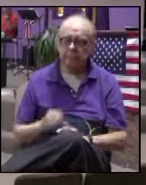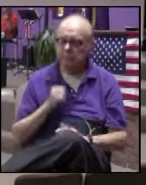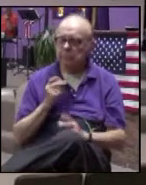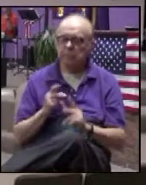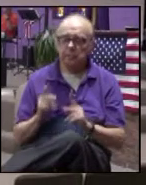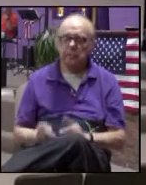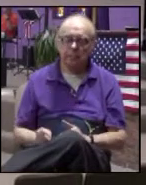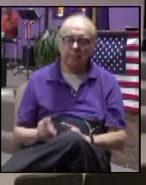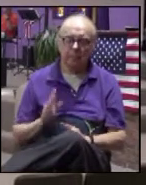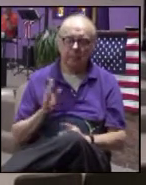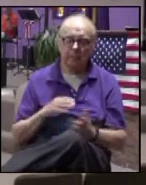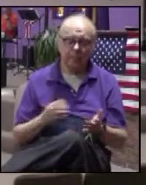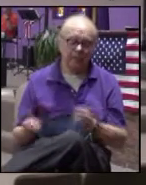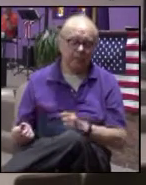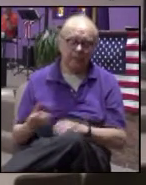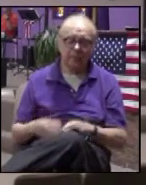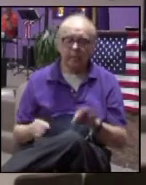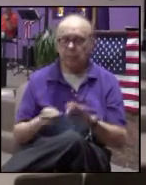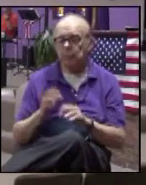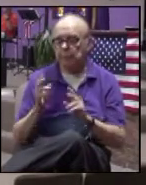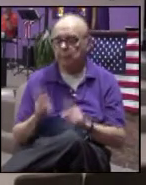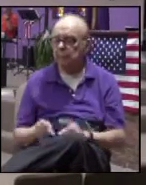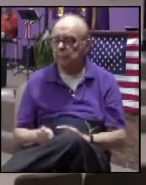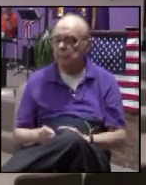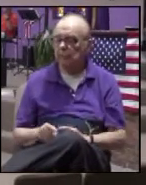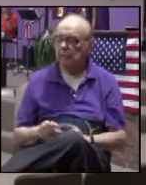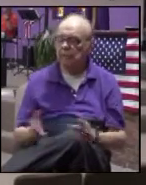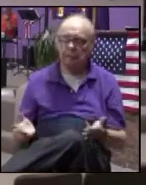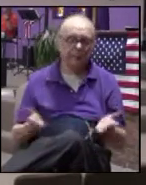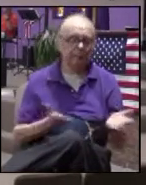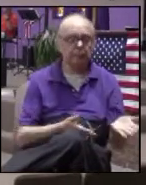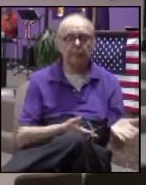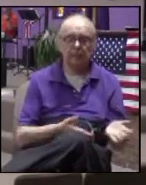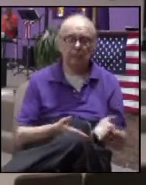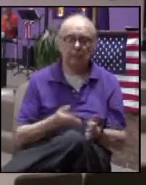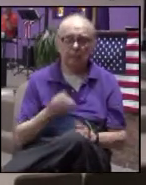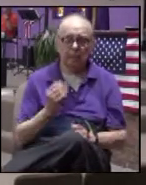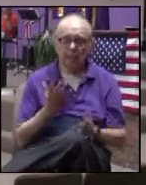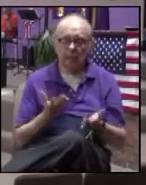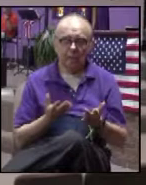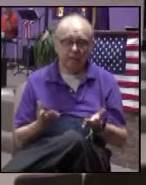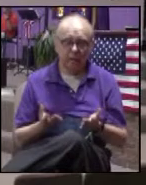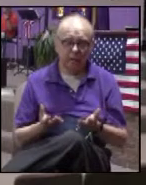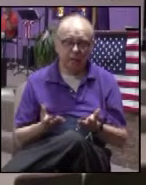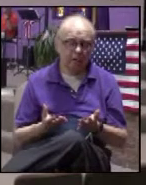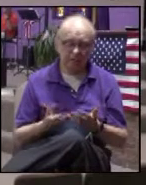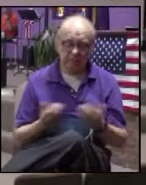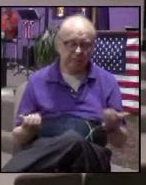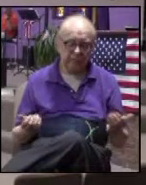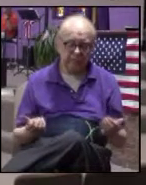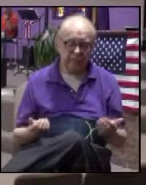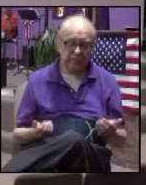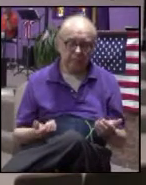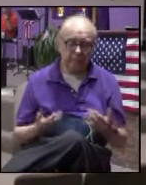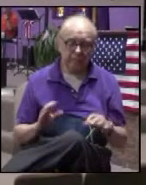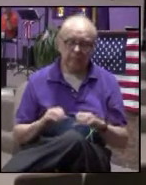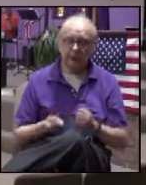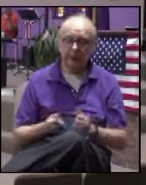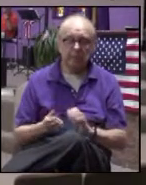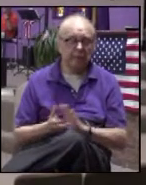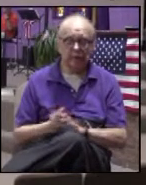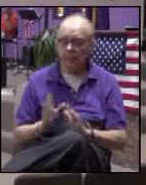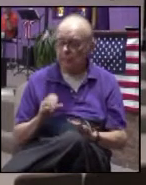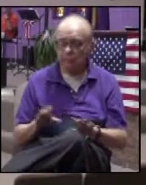room is going to leave their significant others or leave things behind. God doesn't want us to split up. God doesn't want to break marriages up. He doesn't want to do anything like